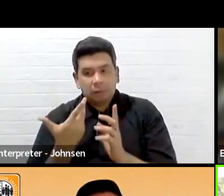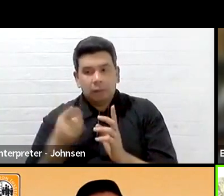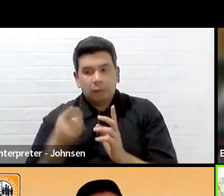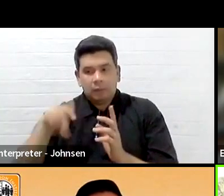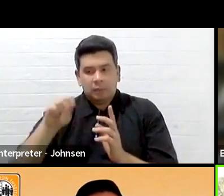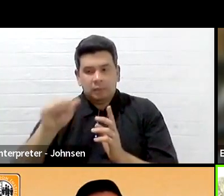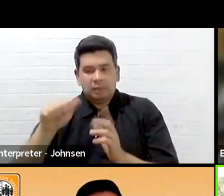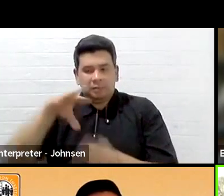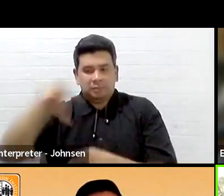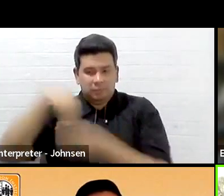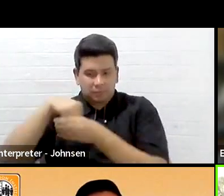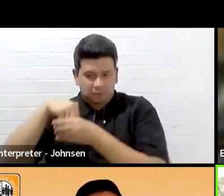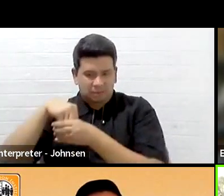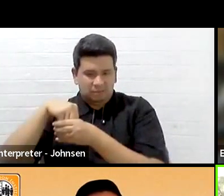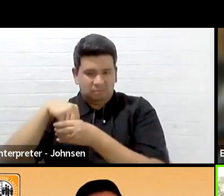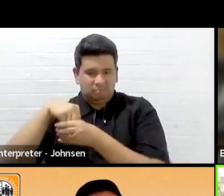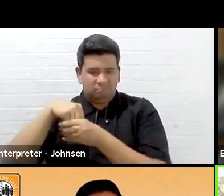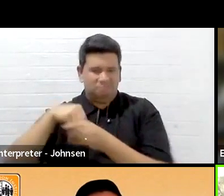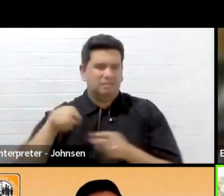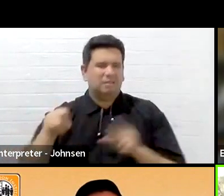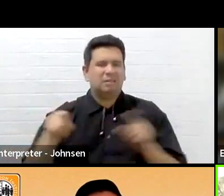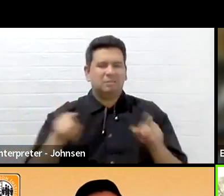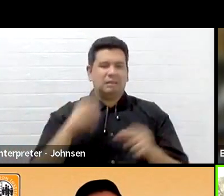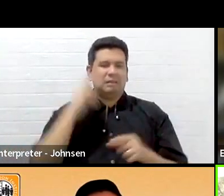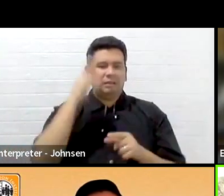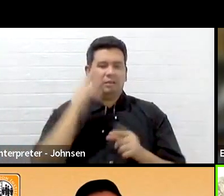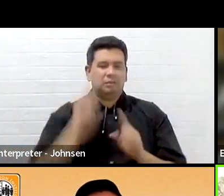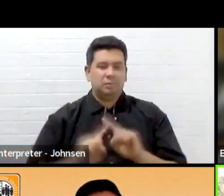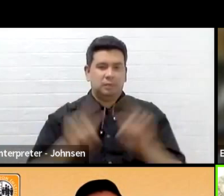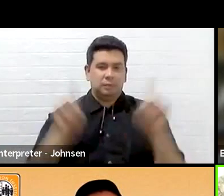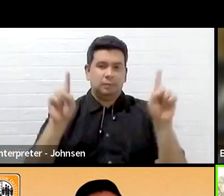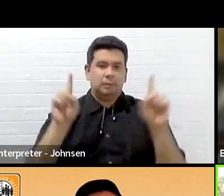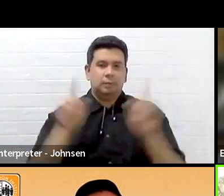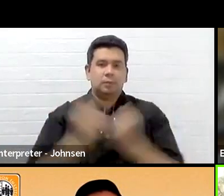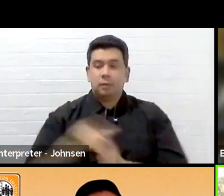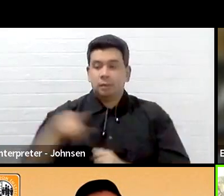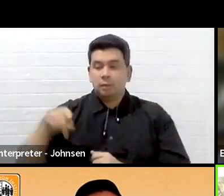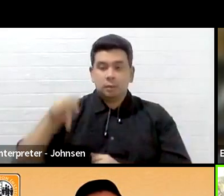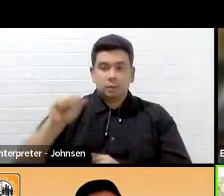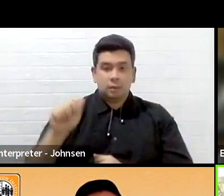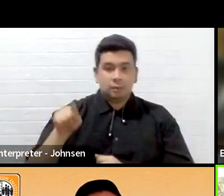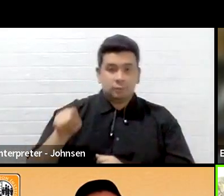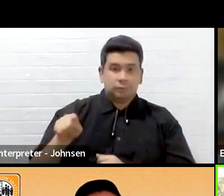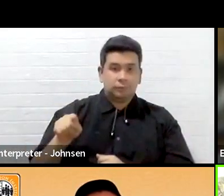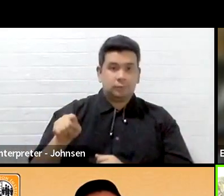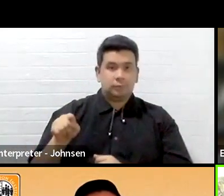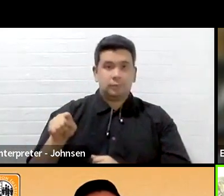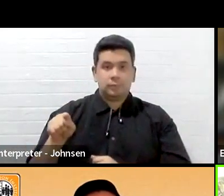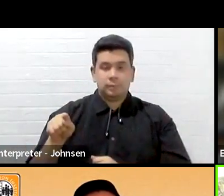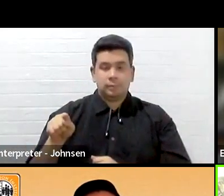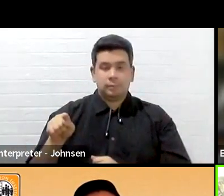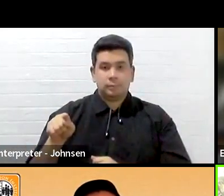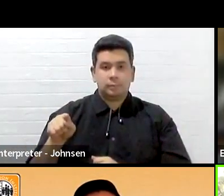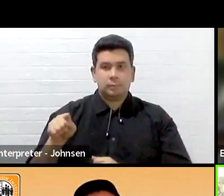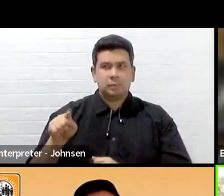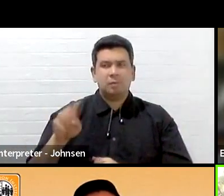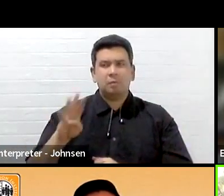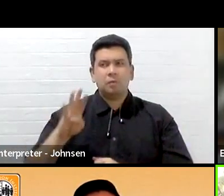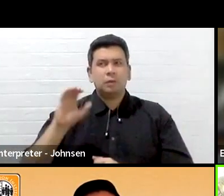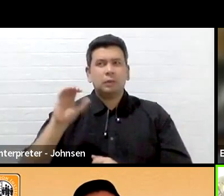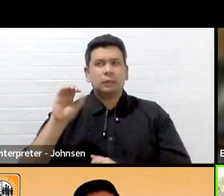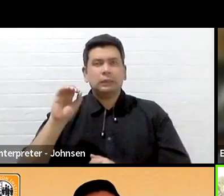discrepancy. Also, the PSA is getting reports from maybe